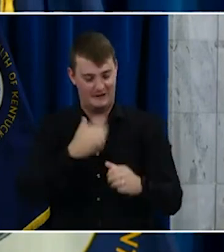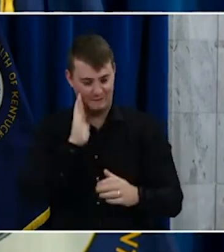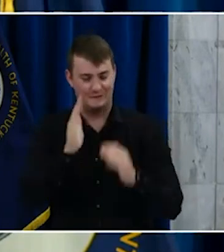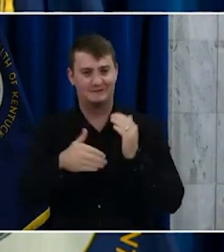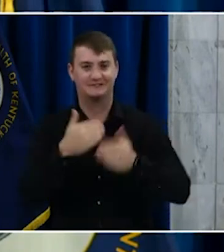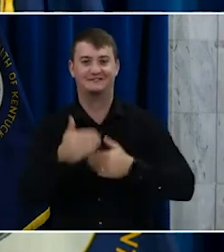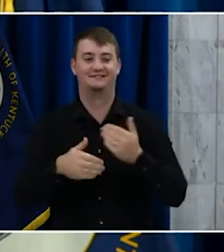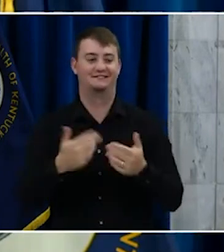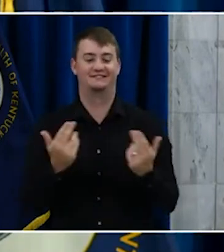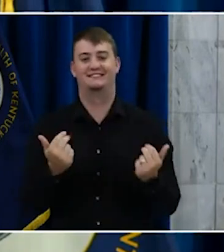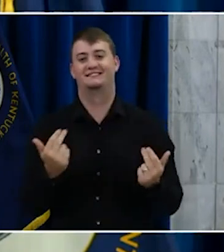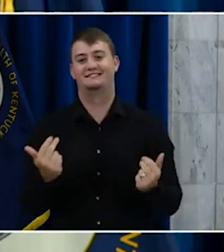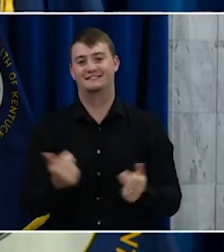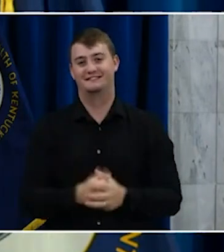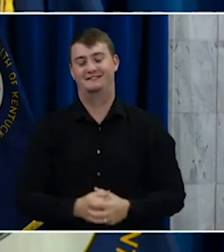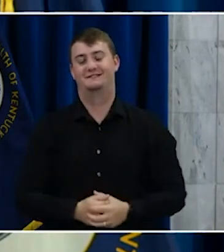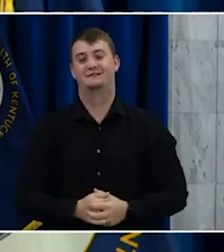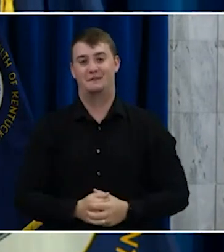it.